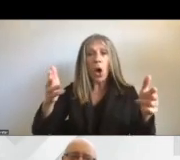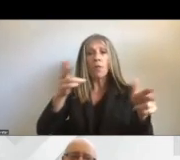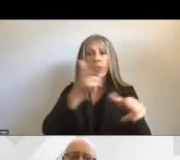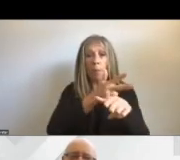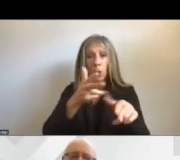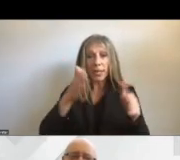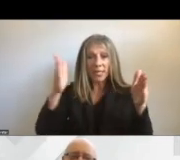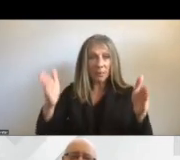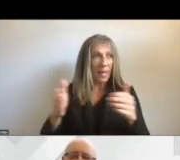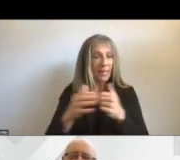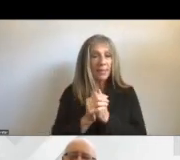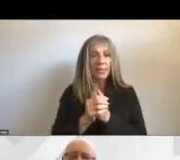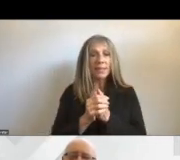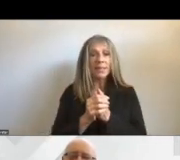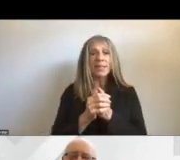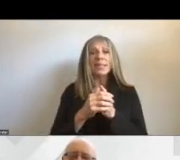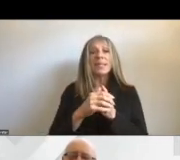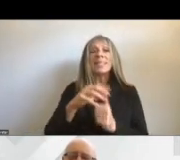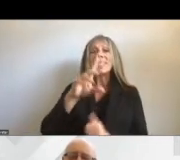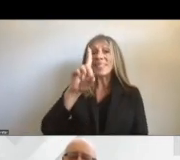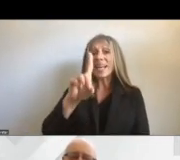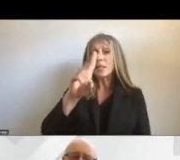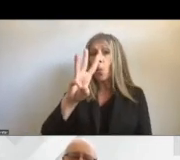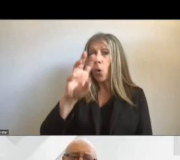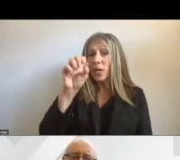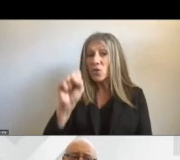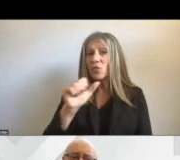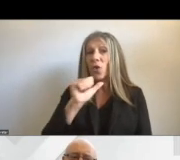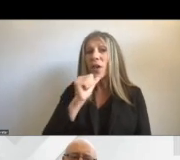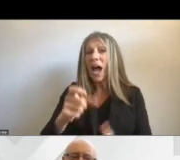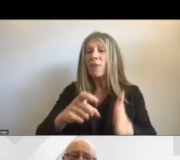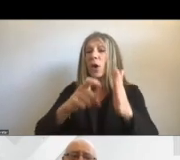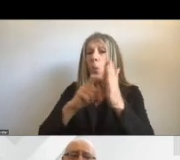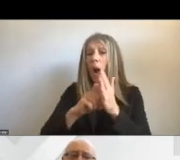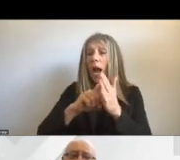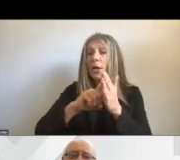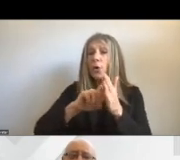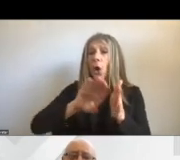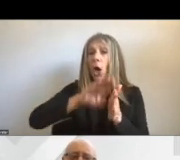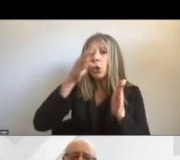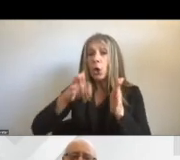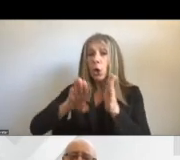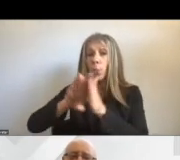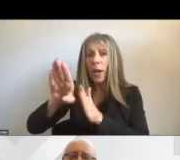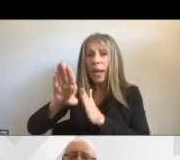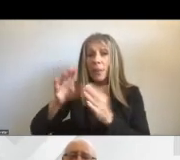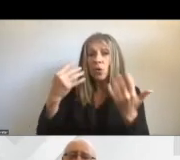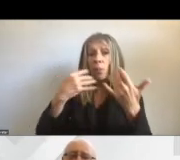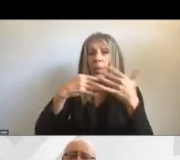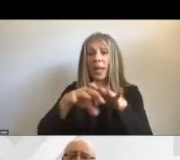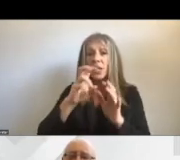to 2.1%, which is the same as it is for the bus stops, which we talked about in the last slide.